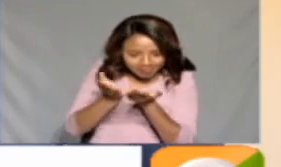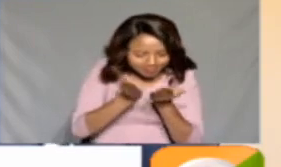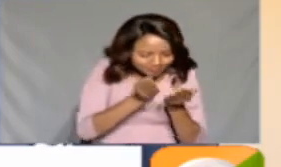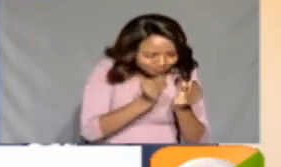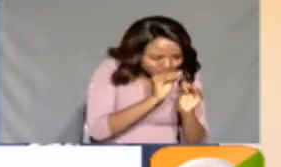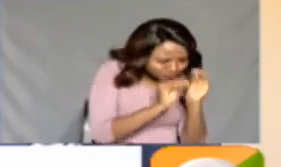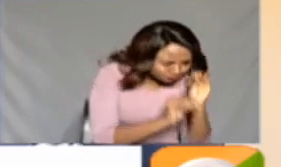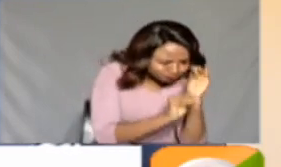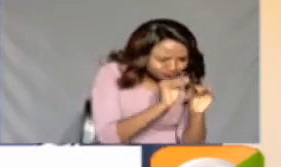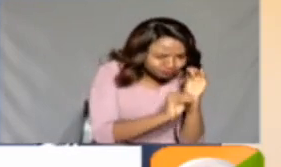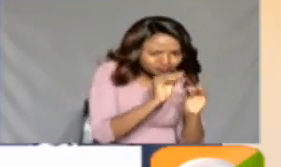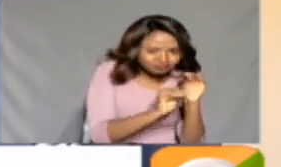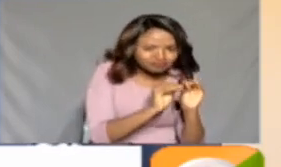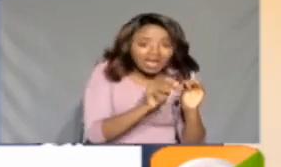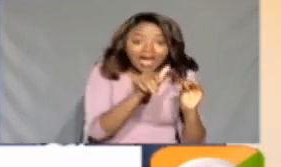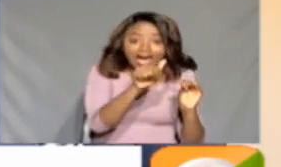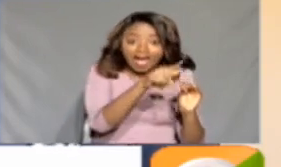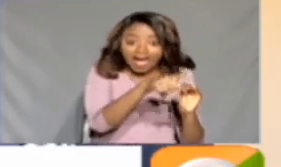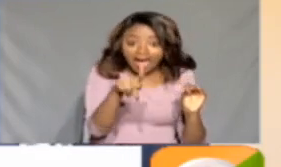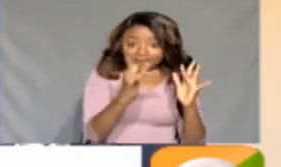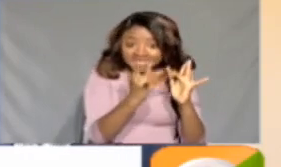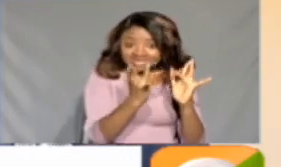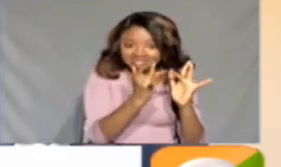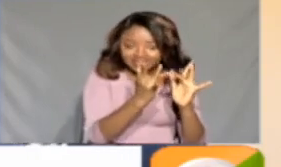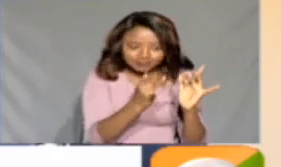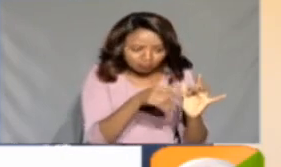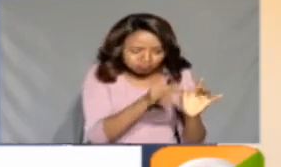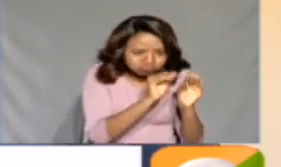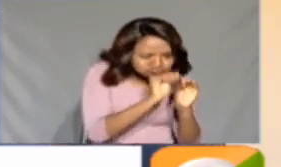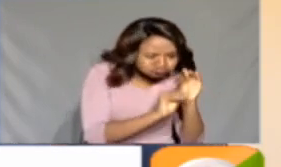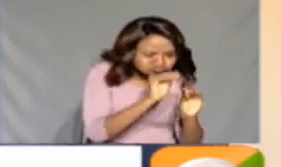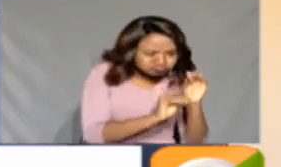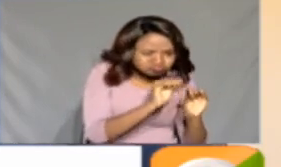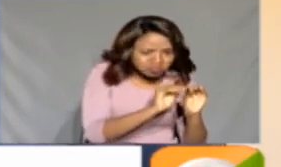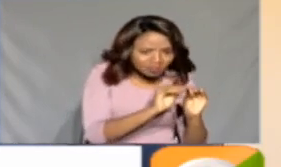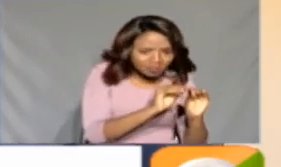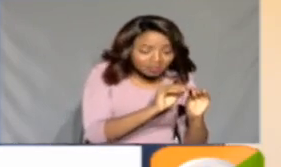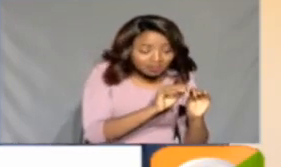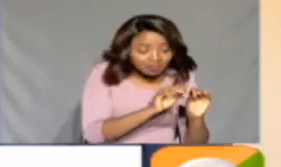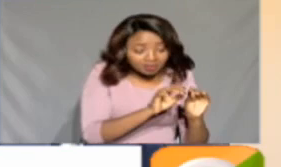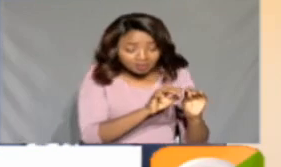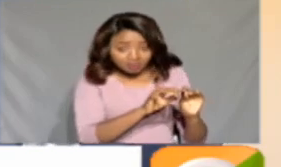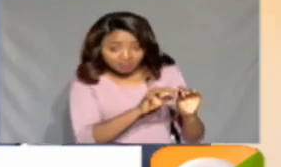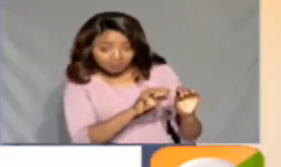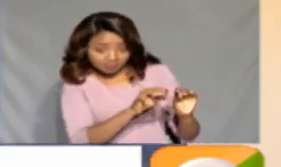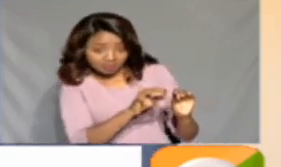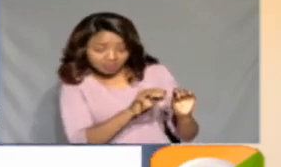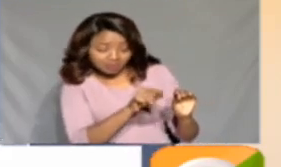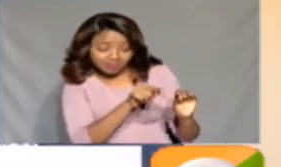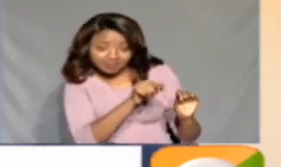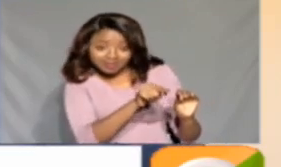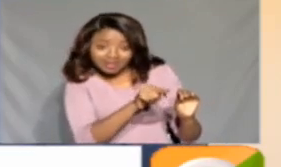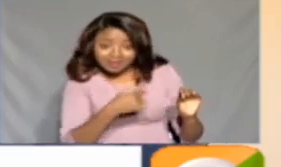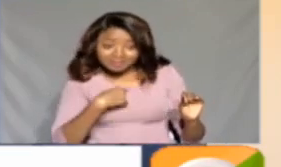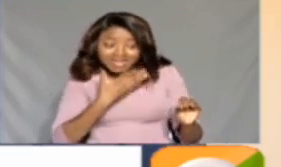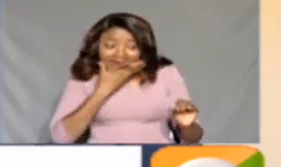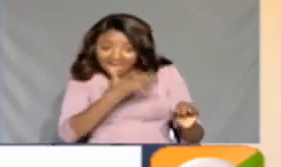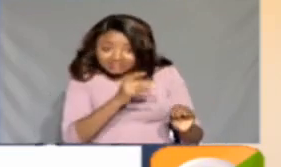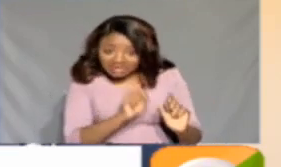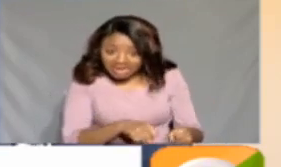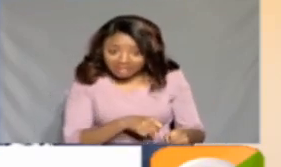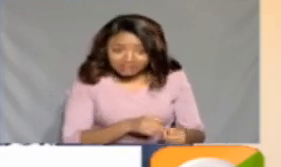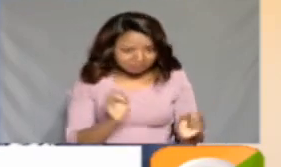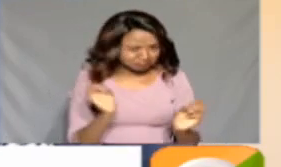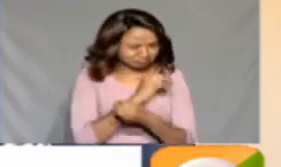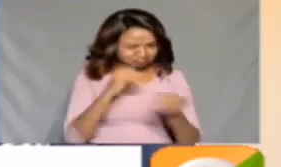using Cakewalk, I have no reasons at all to respond to that. But if you want to talk about the substance